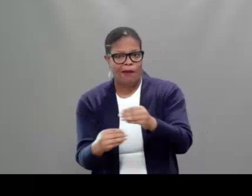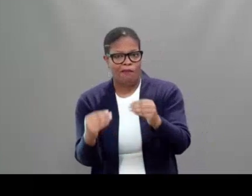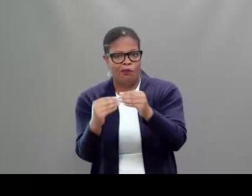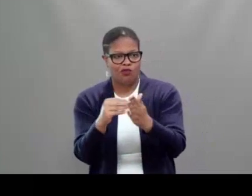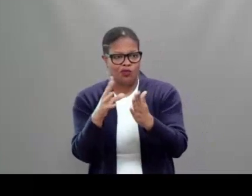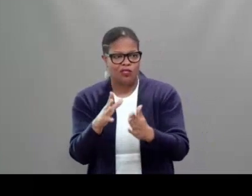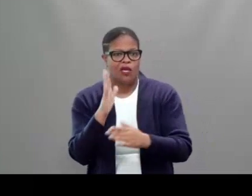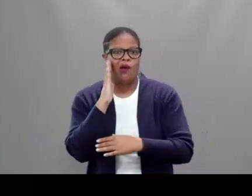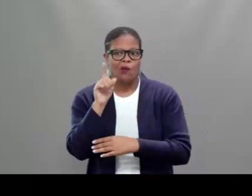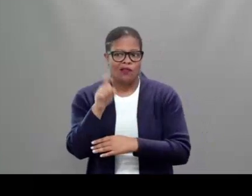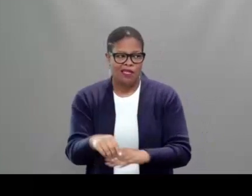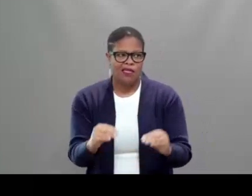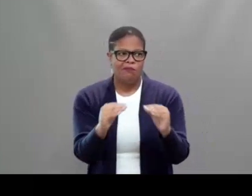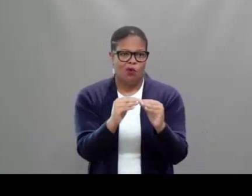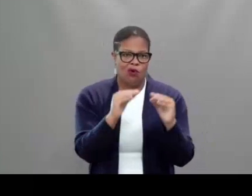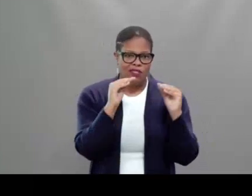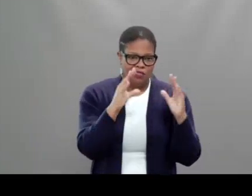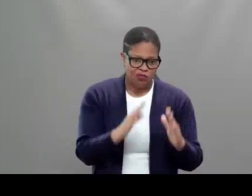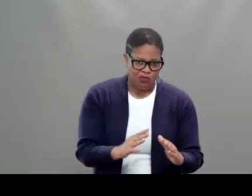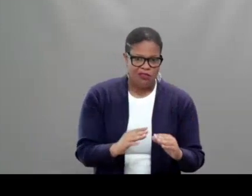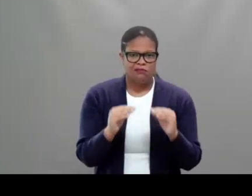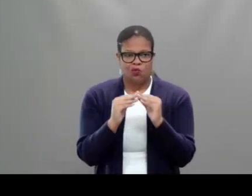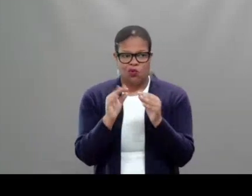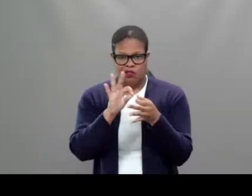we will need more teachers.